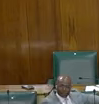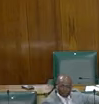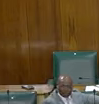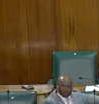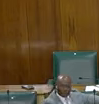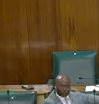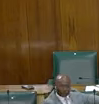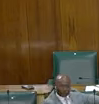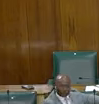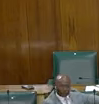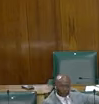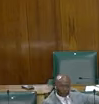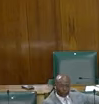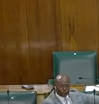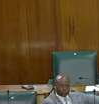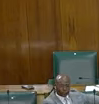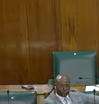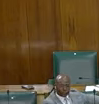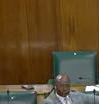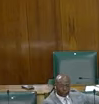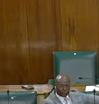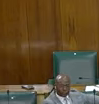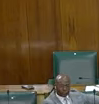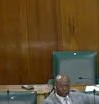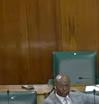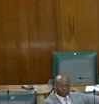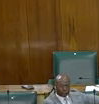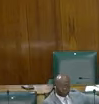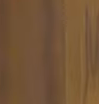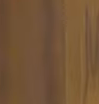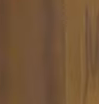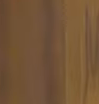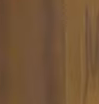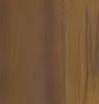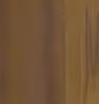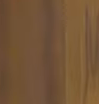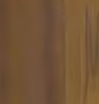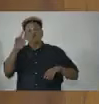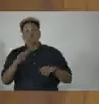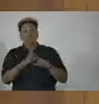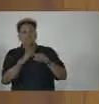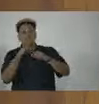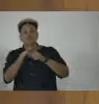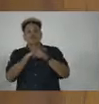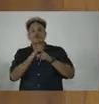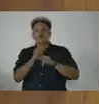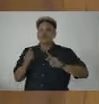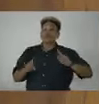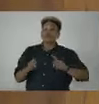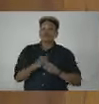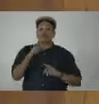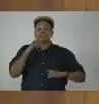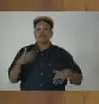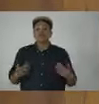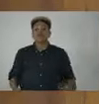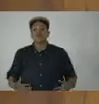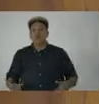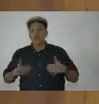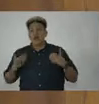This road, Madam Speaker, is used by over 3/4 of the COP constituency, and the people are extremely